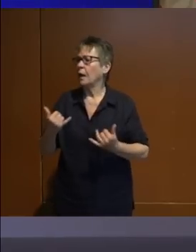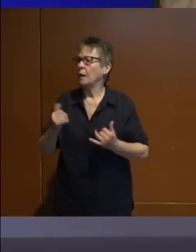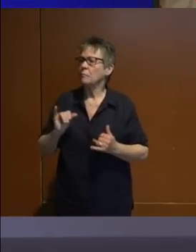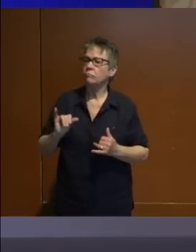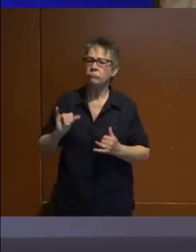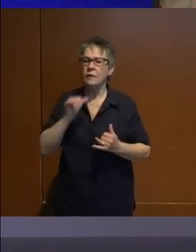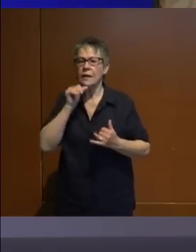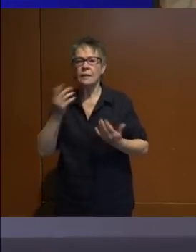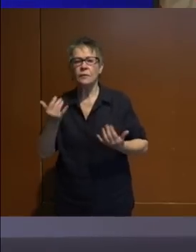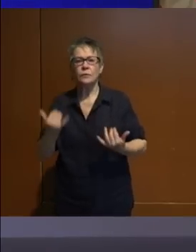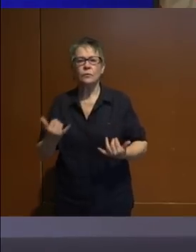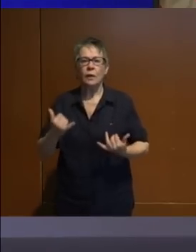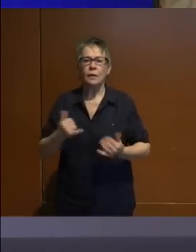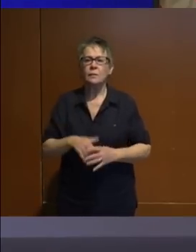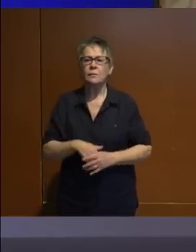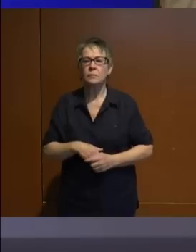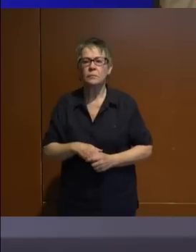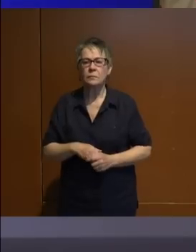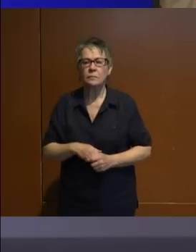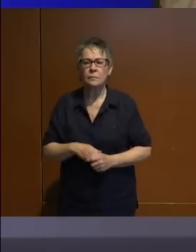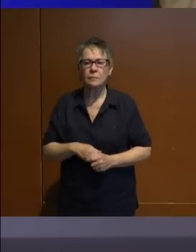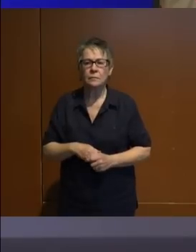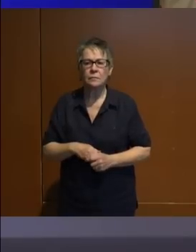not our intention, by the way.